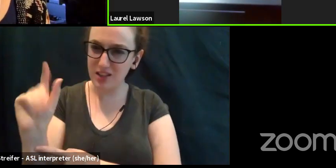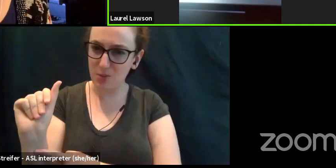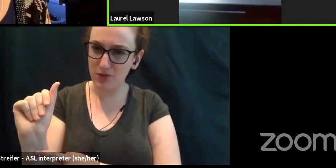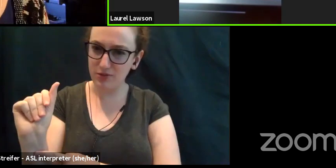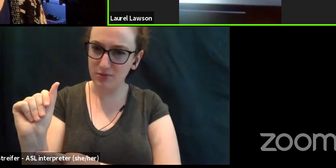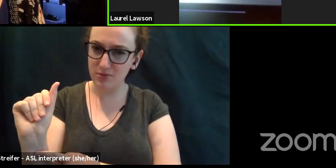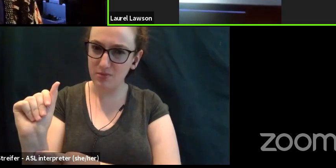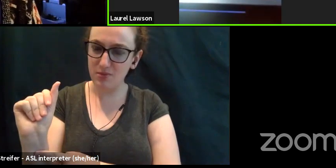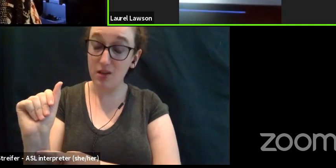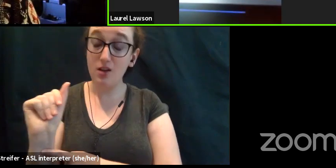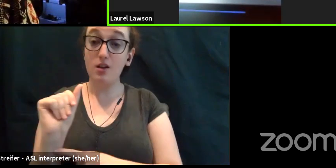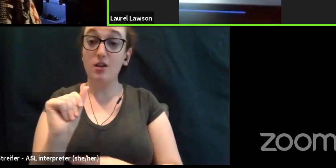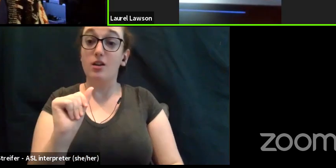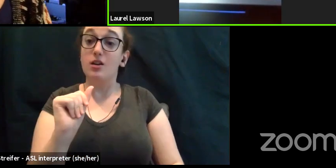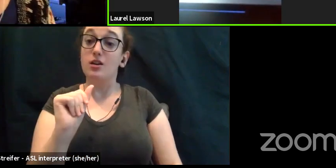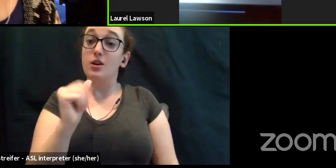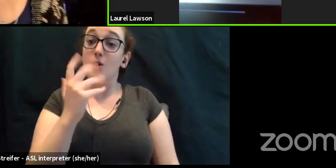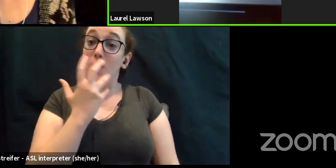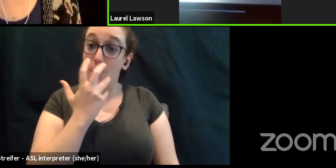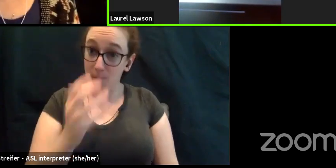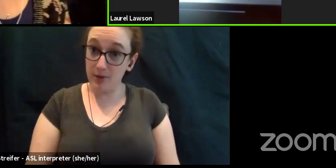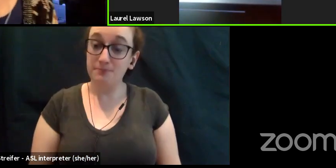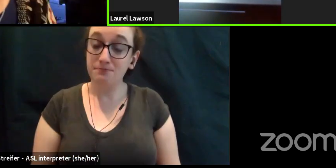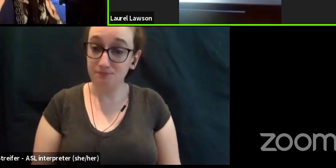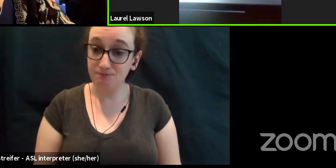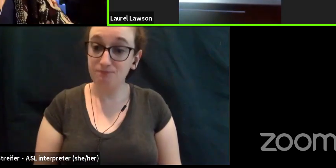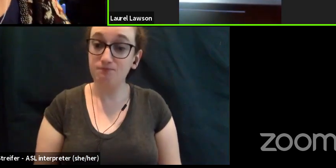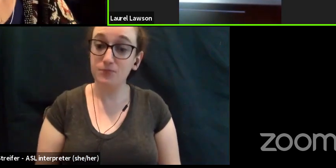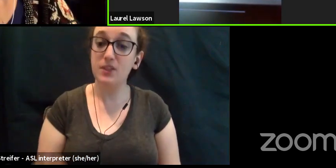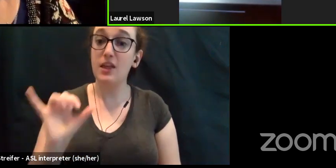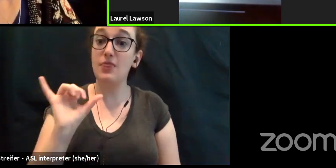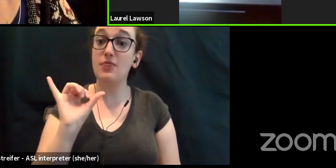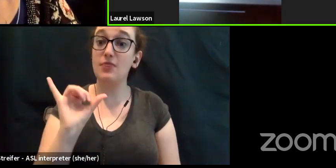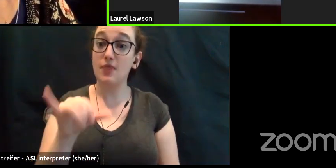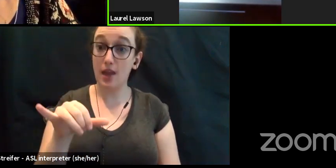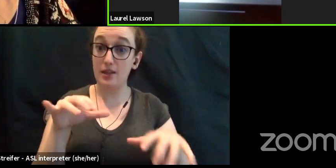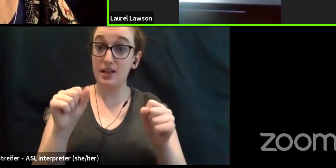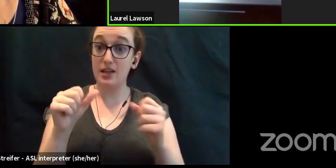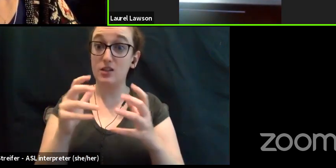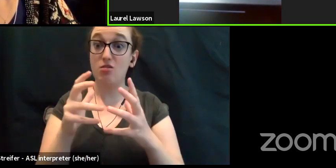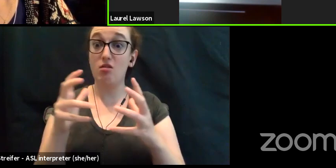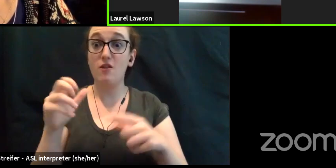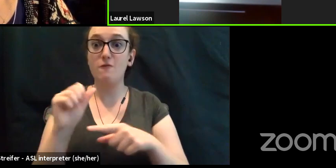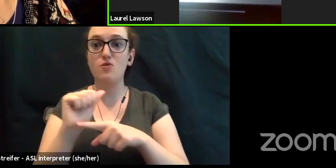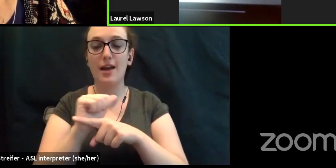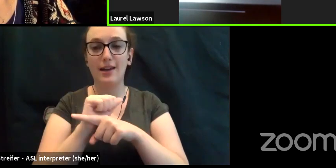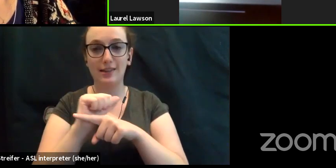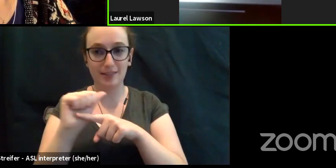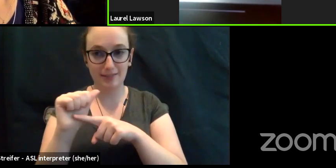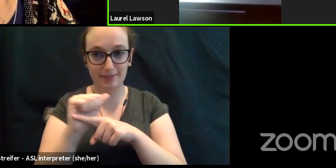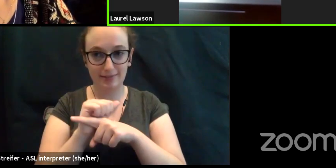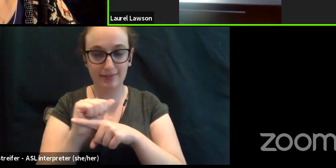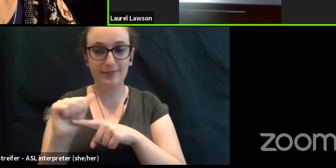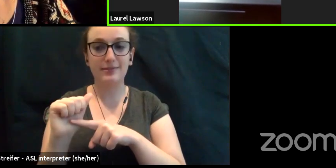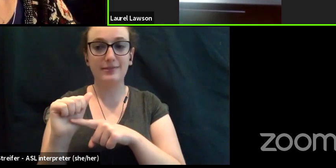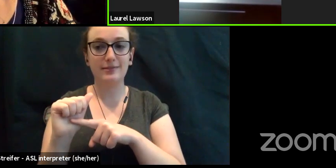Wow. This is, yeah, that's something that takes a lot of practice